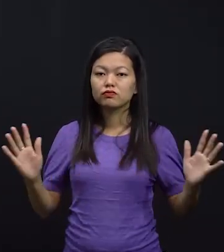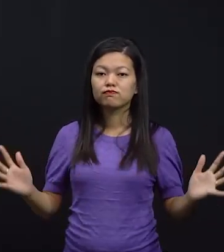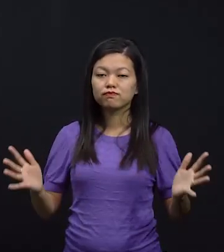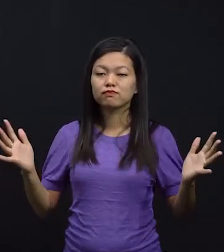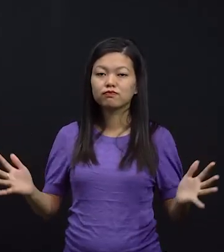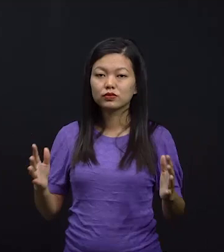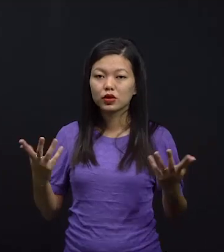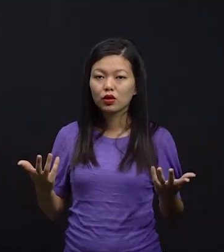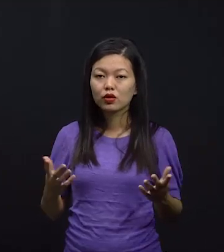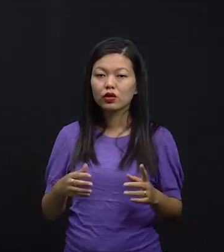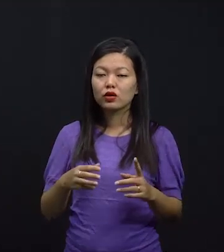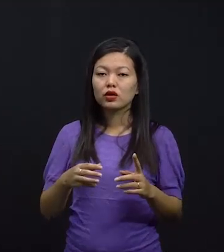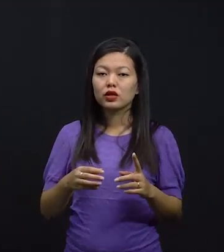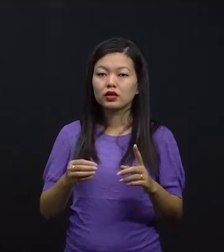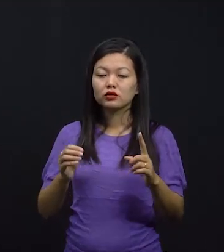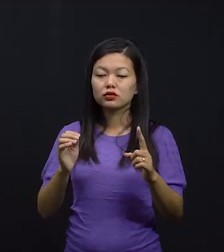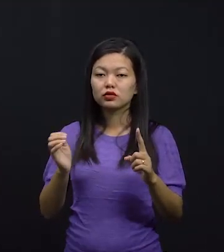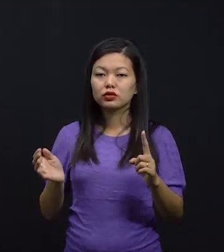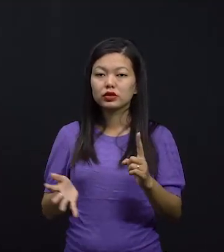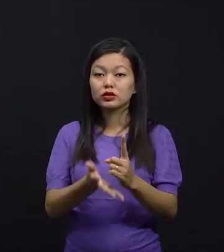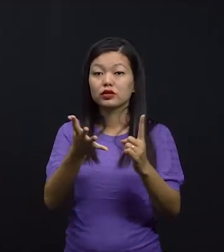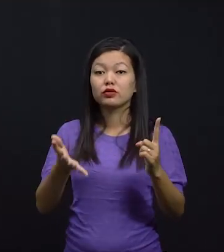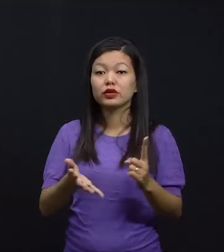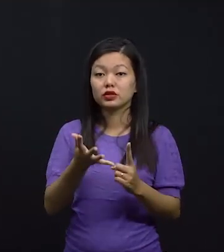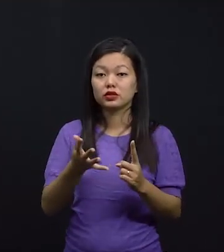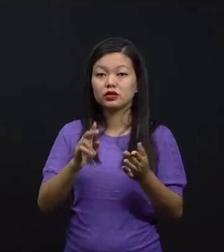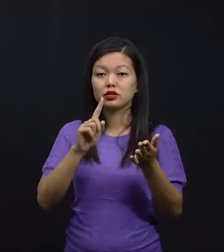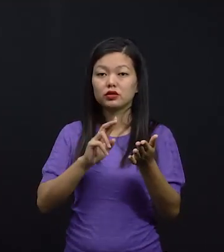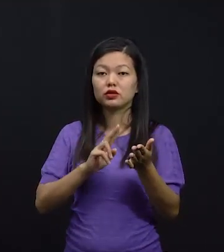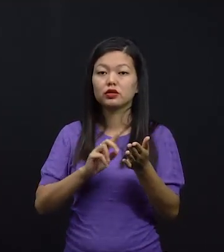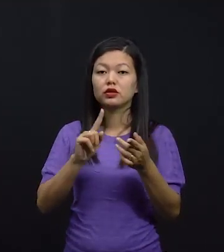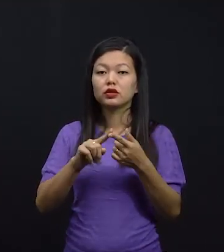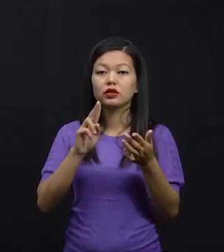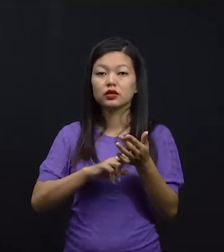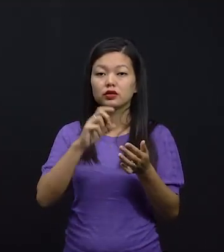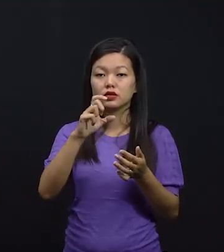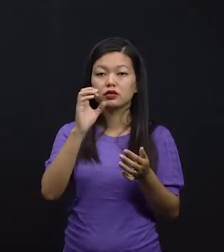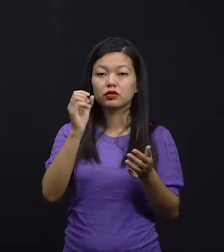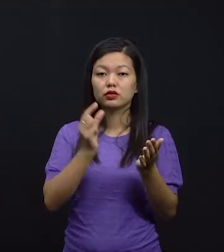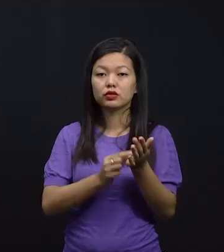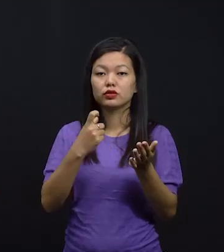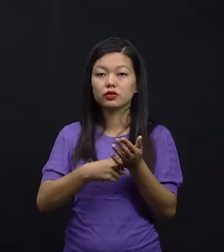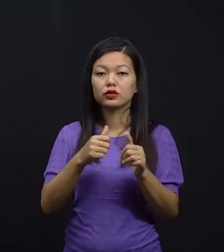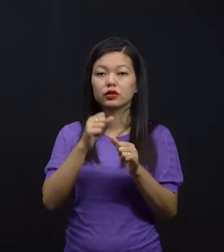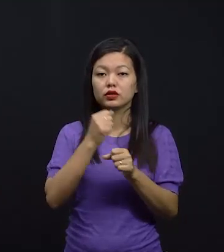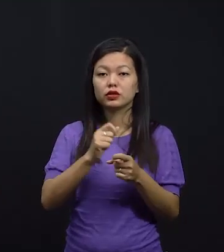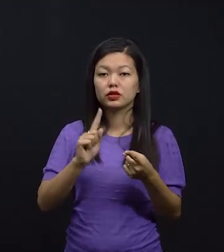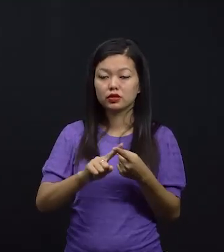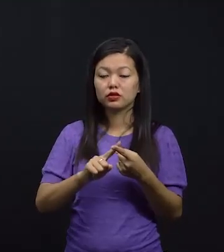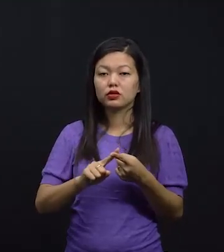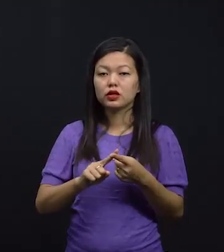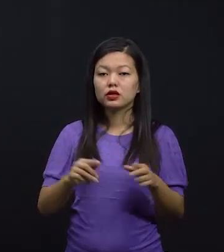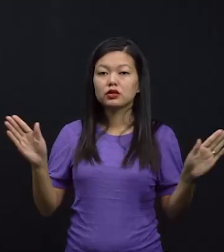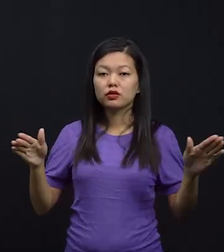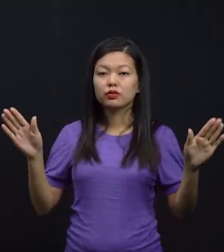does not only mean the bird here. Of course, he was describing the beauty and the skills that the eagle had, that the